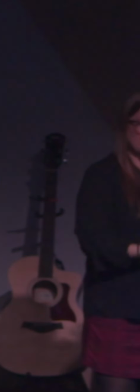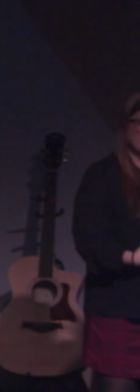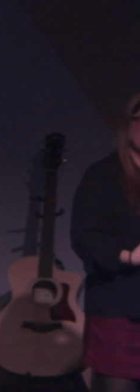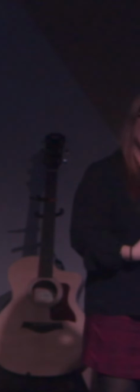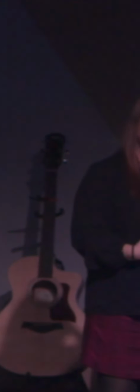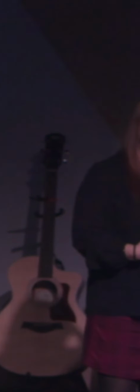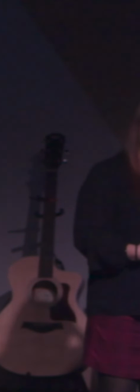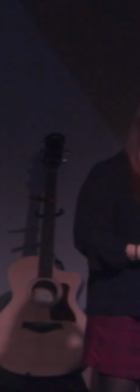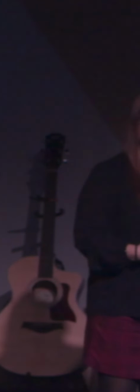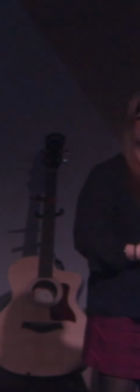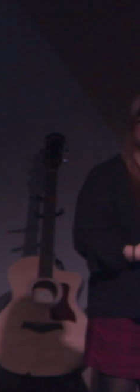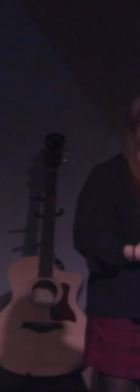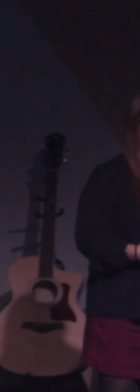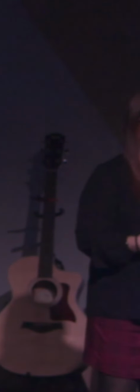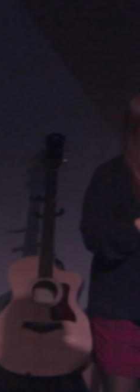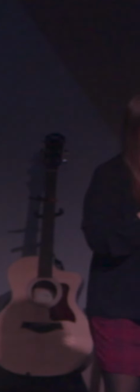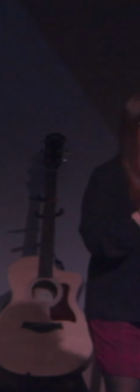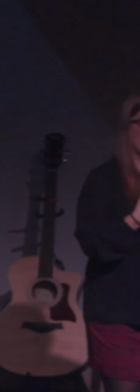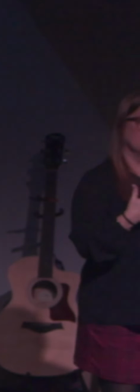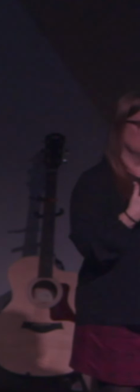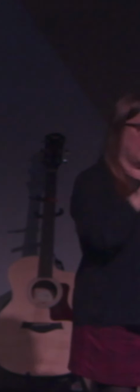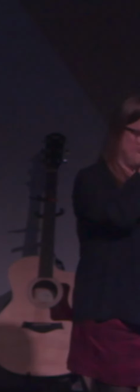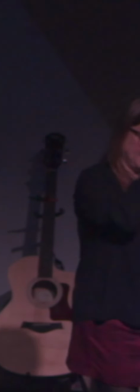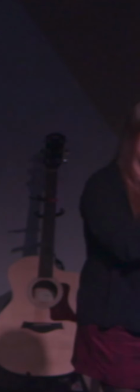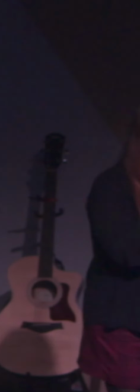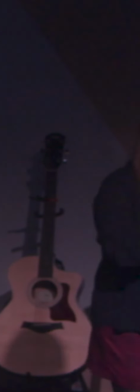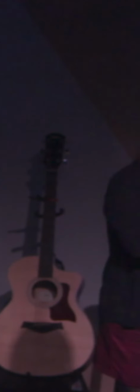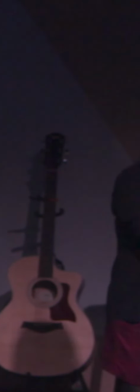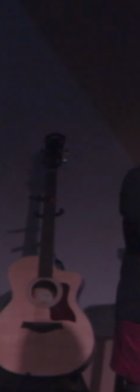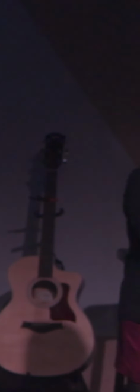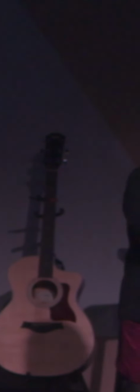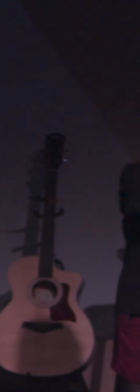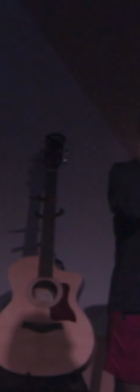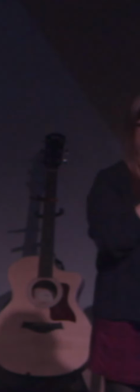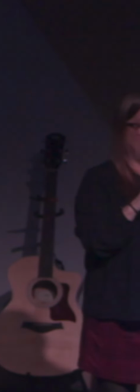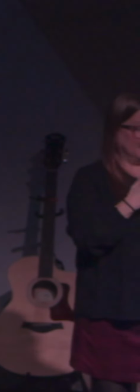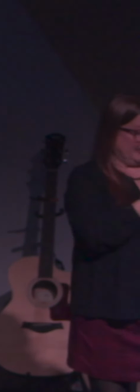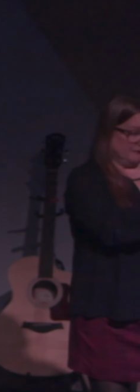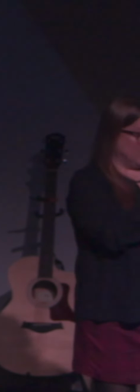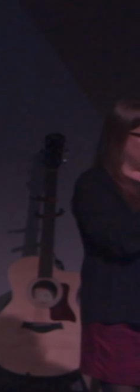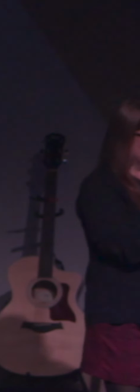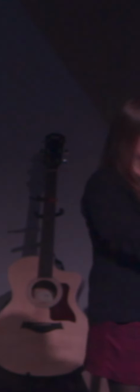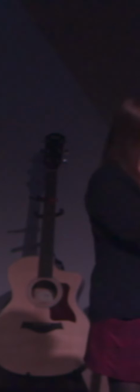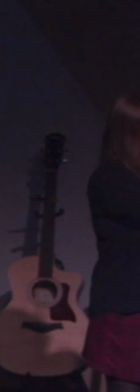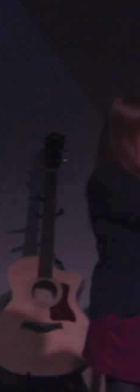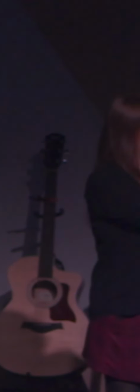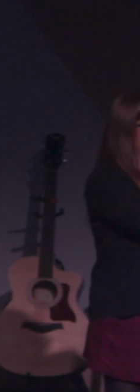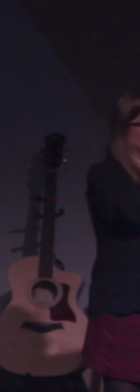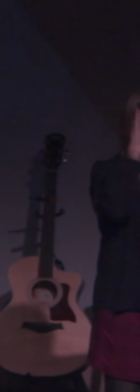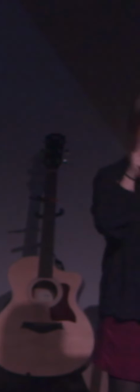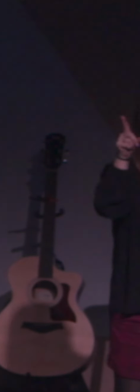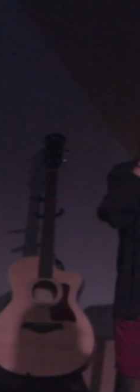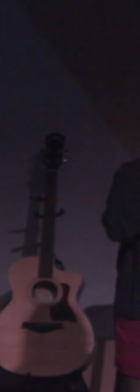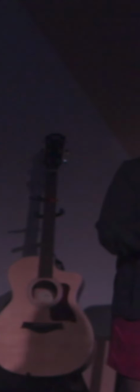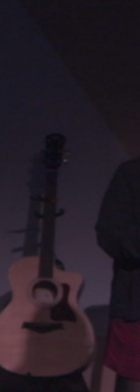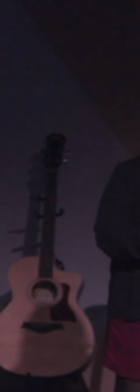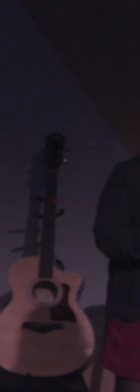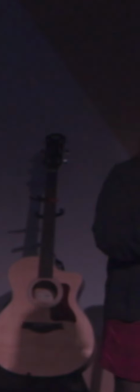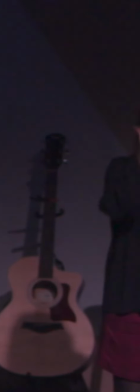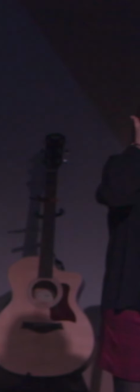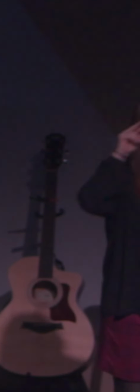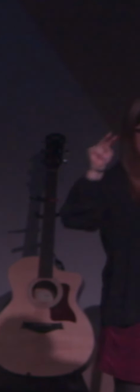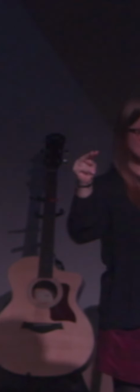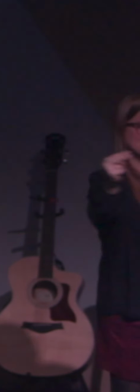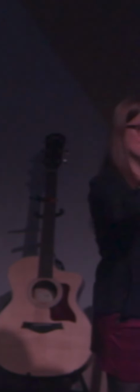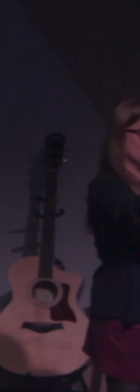your encouragement, because I believe it with all of my heart, is that God is good even through the storm. The encouragement is that God sees the other side of this, and